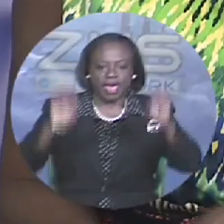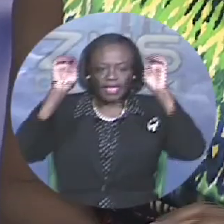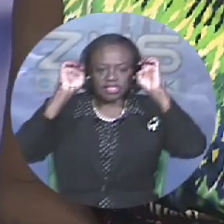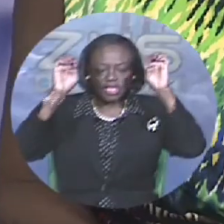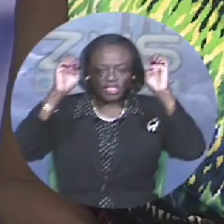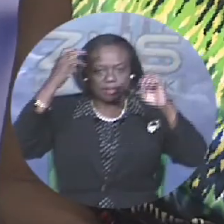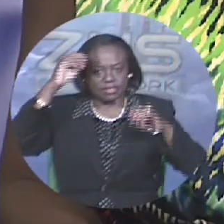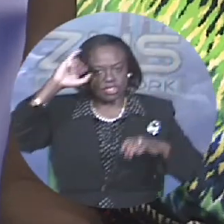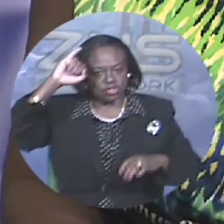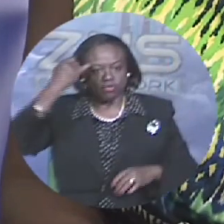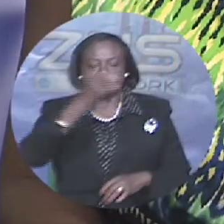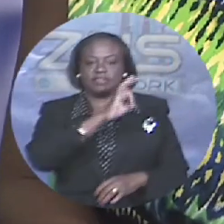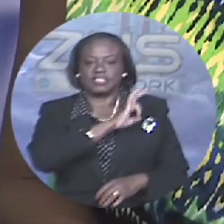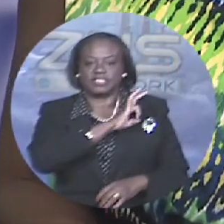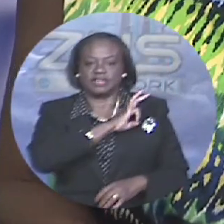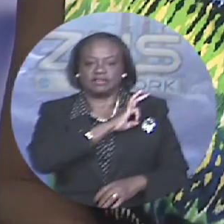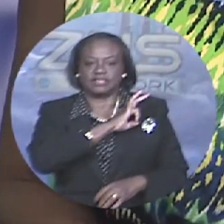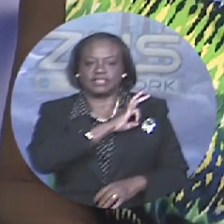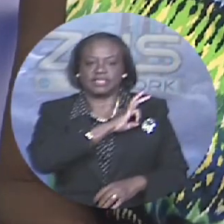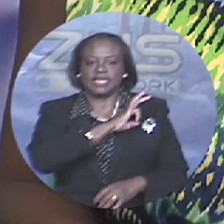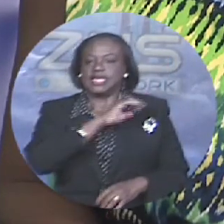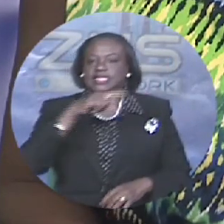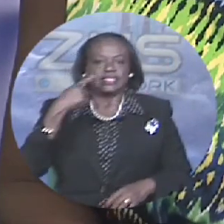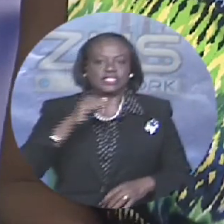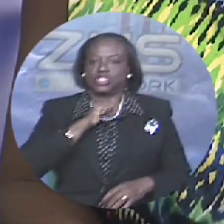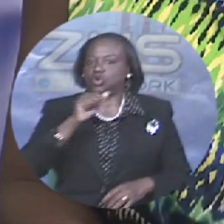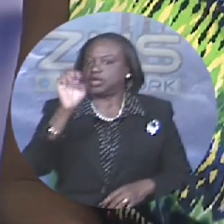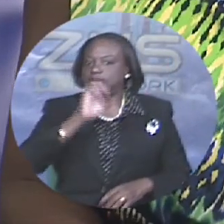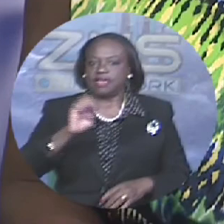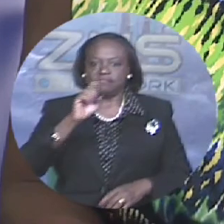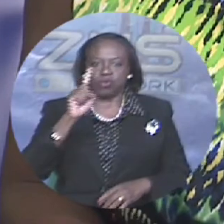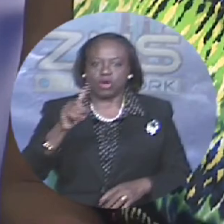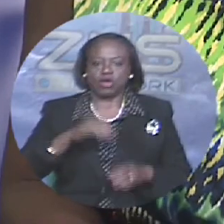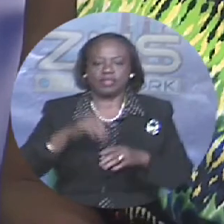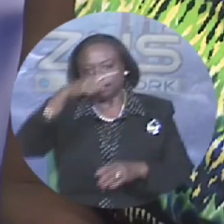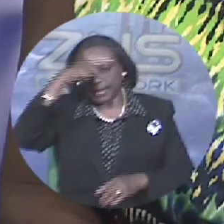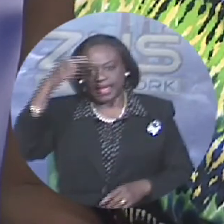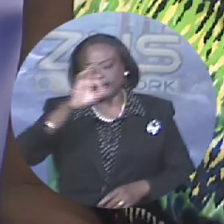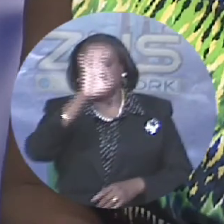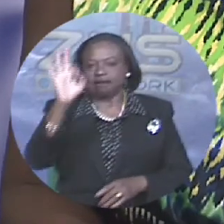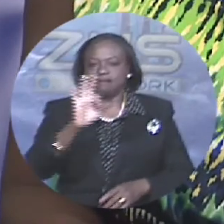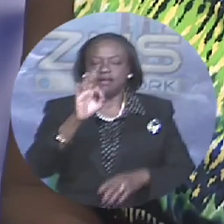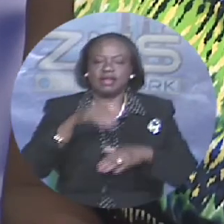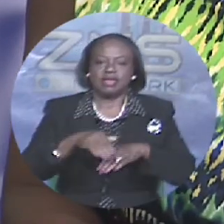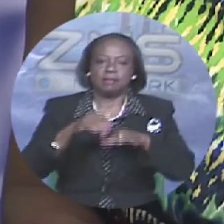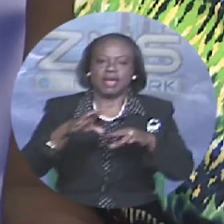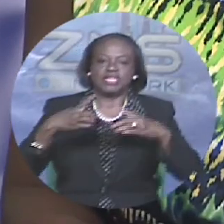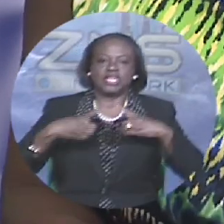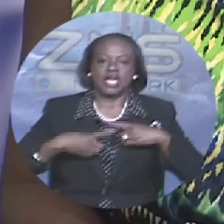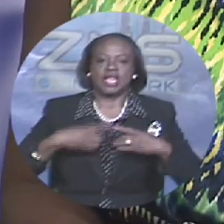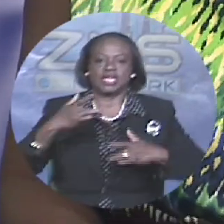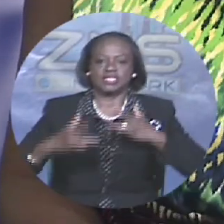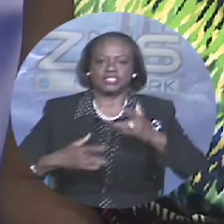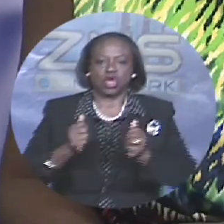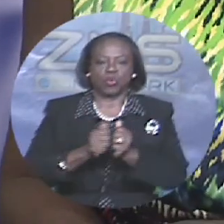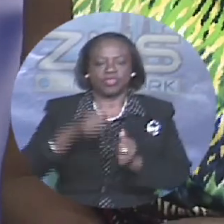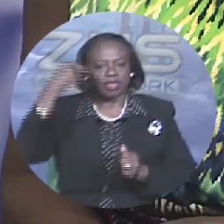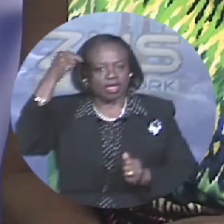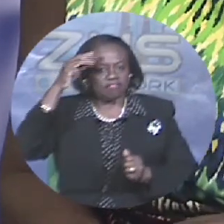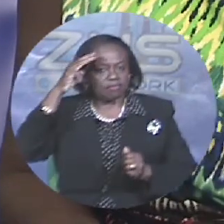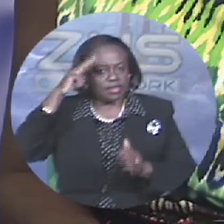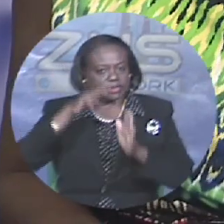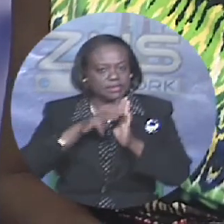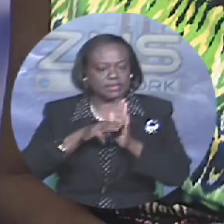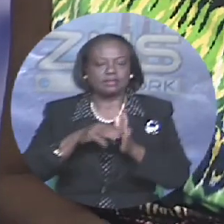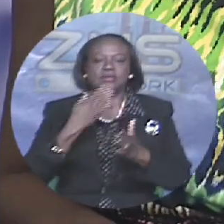Education Minister Jerome Fitzgerald claims not everyone on that Black Friday march of last week had a concern with the government. Good evening,